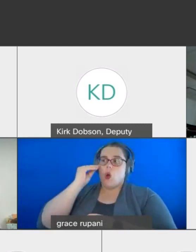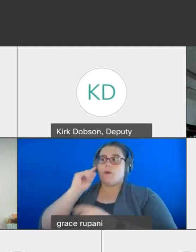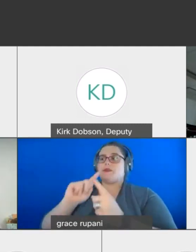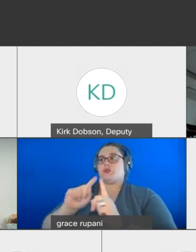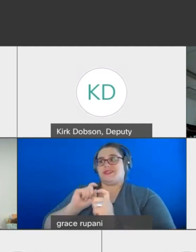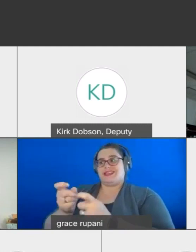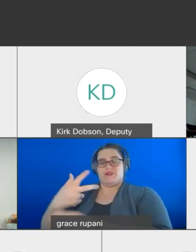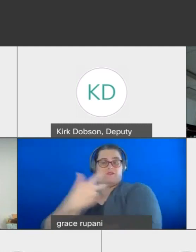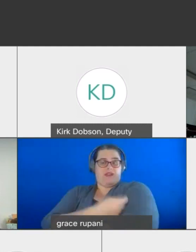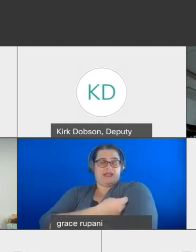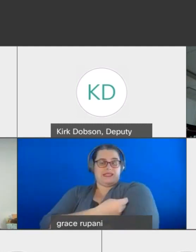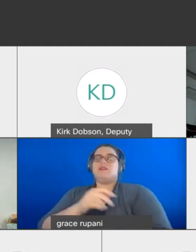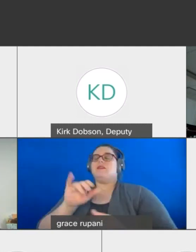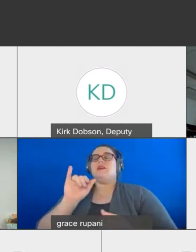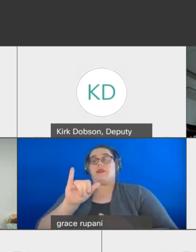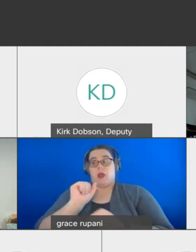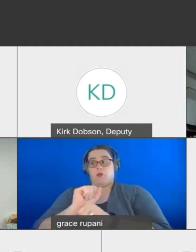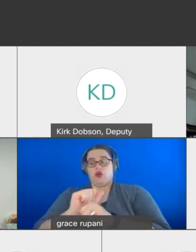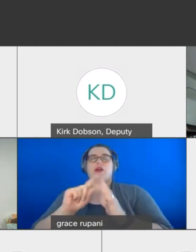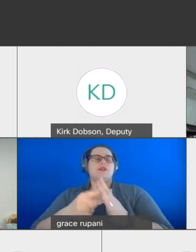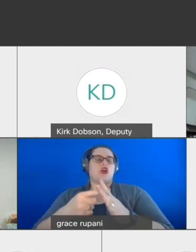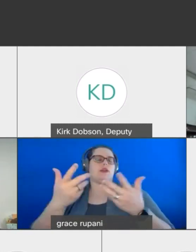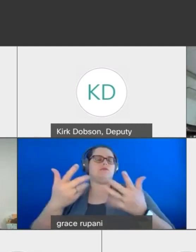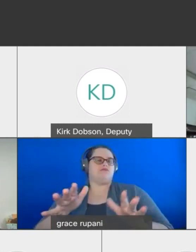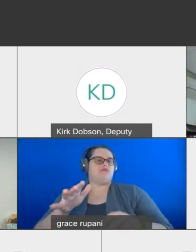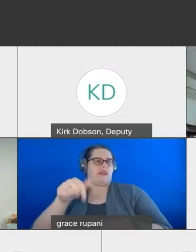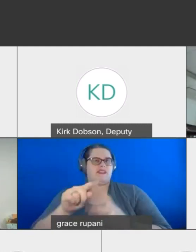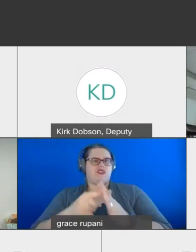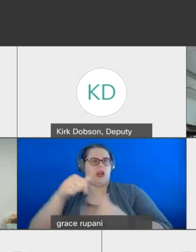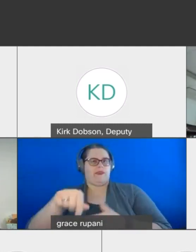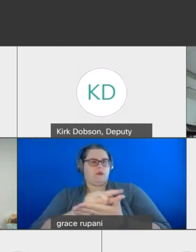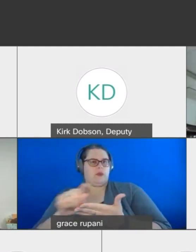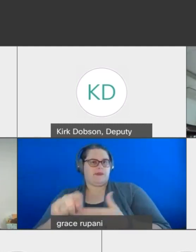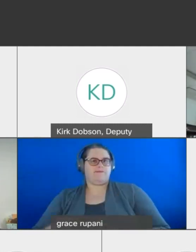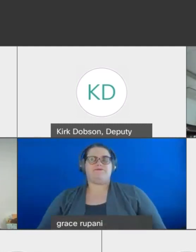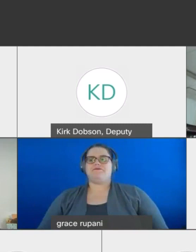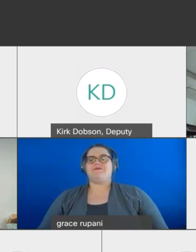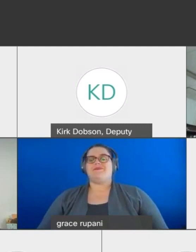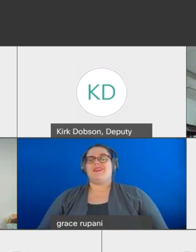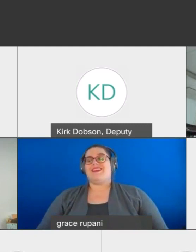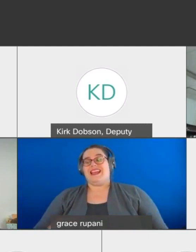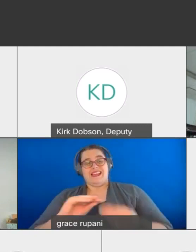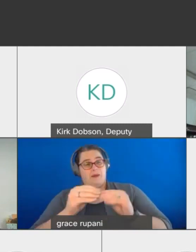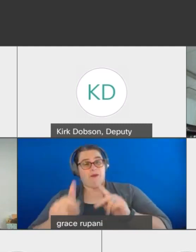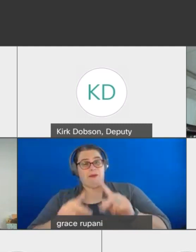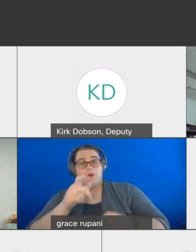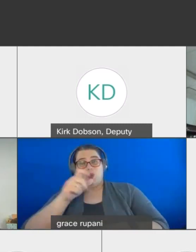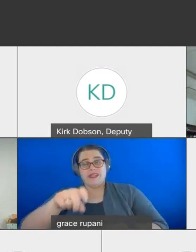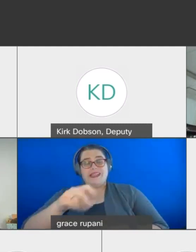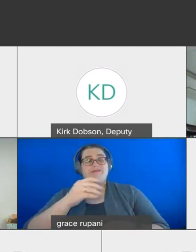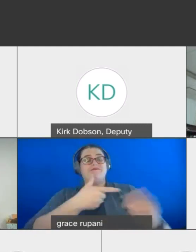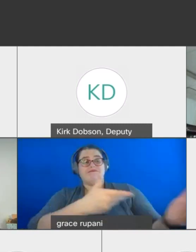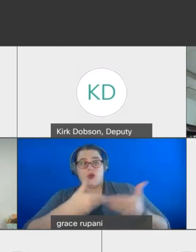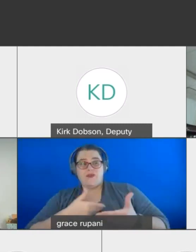week, and it has begun. The number of people who needed it delivered to their home was not that high.